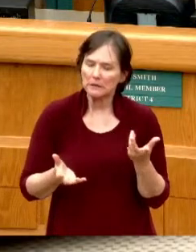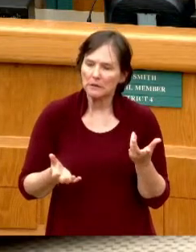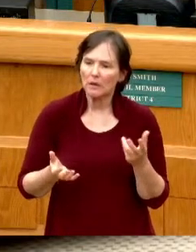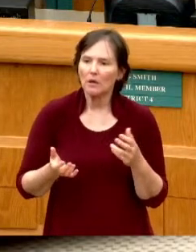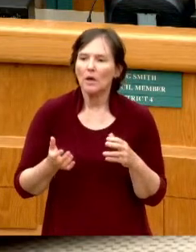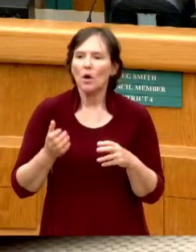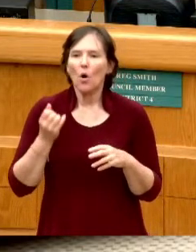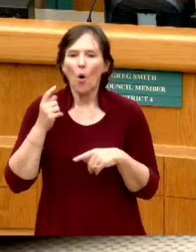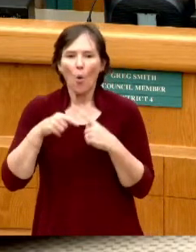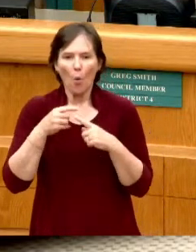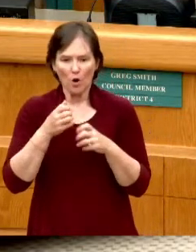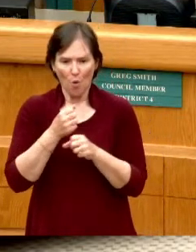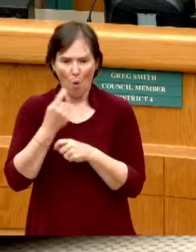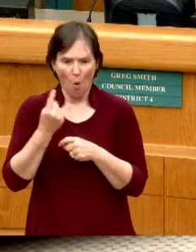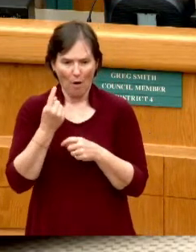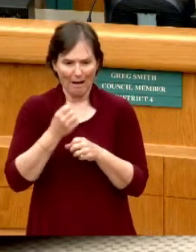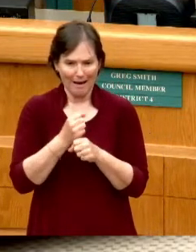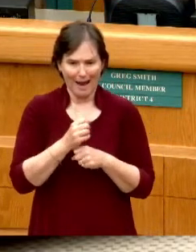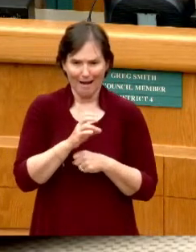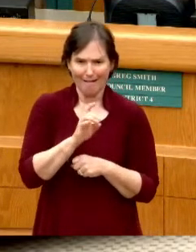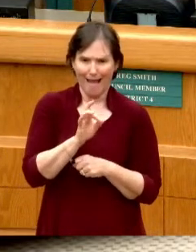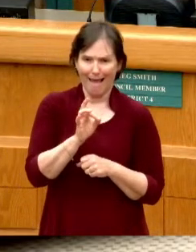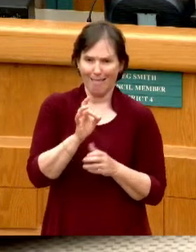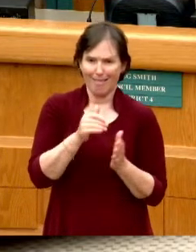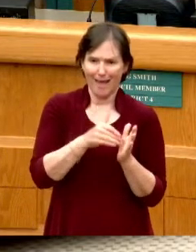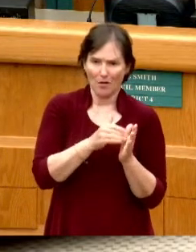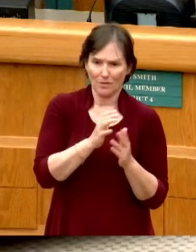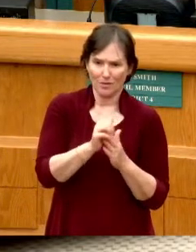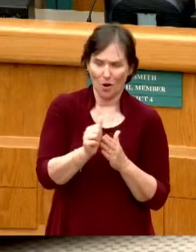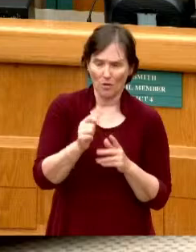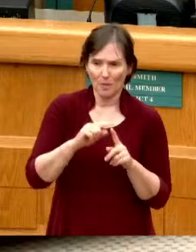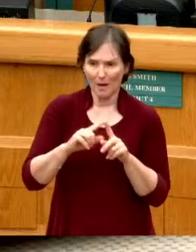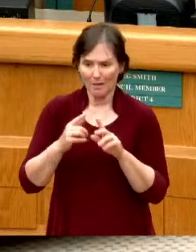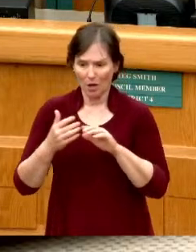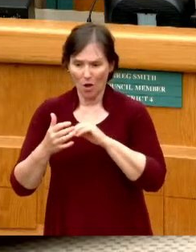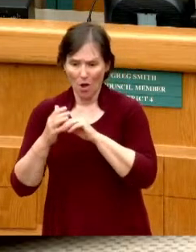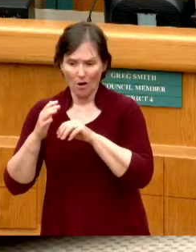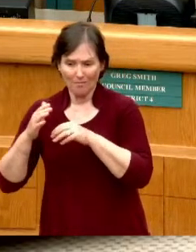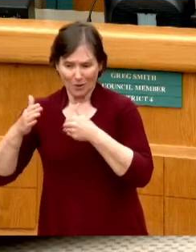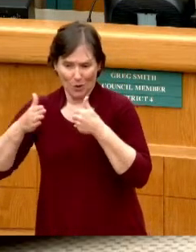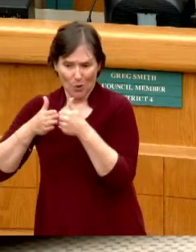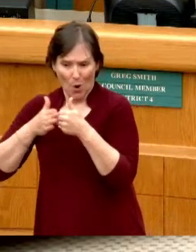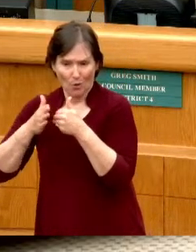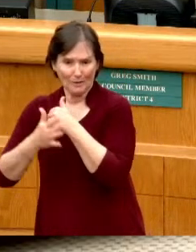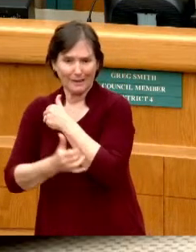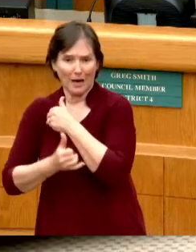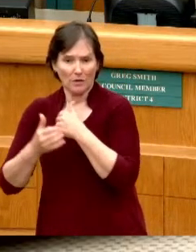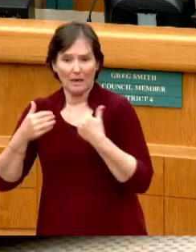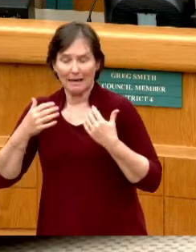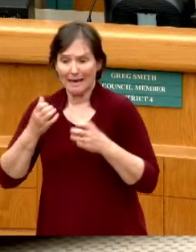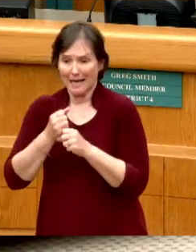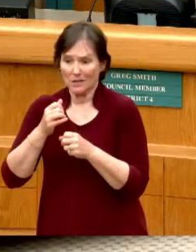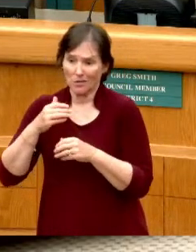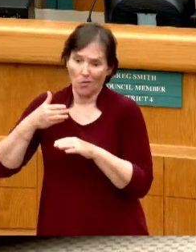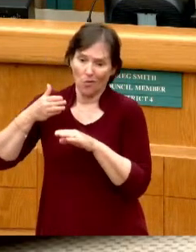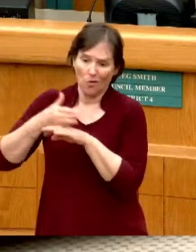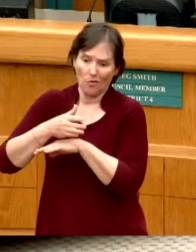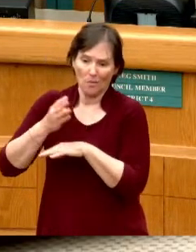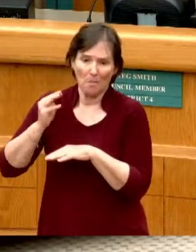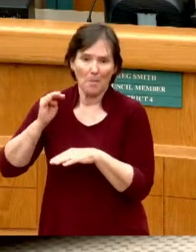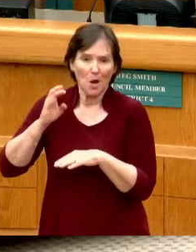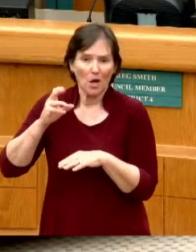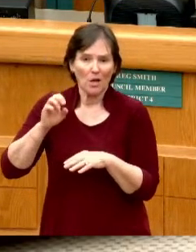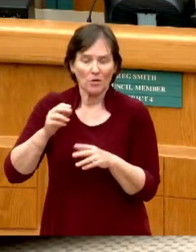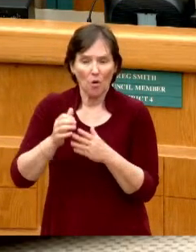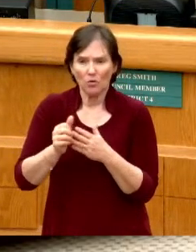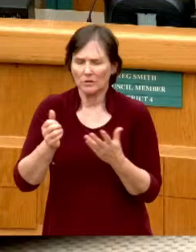million, we call that a disparity. But rather than complaining, we tried to solve our problems. And Accenture and Haggerty,